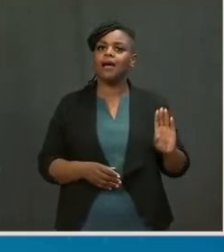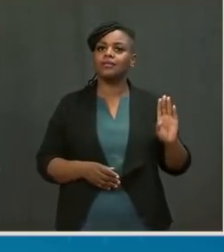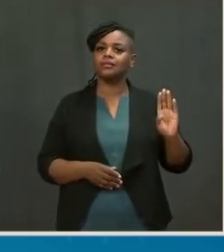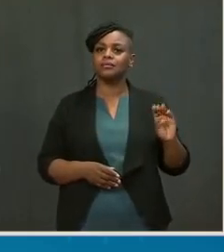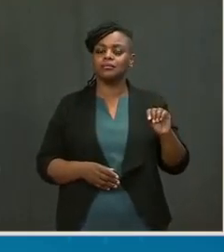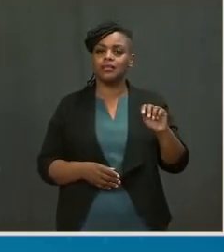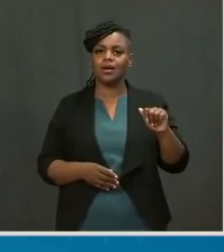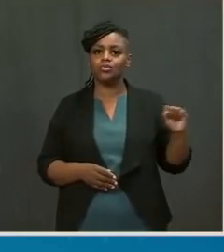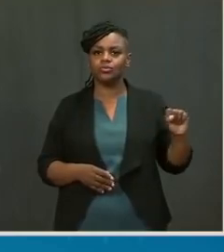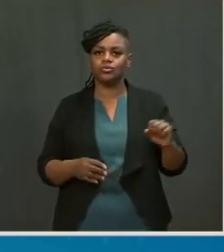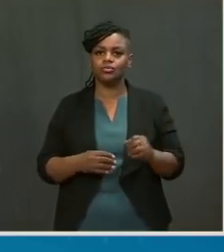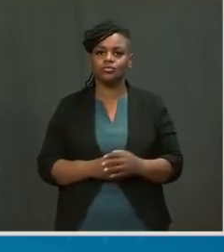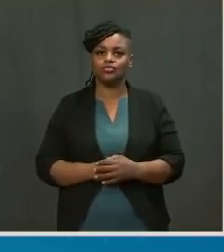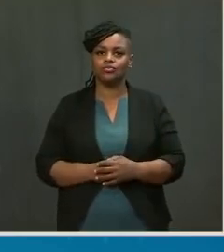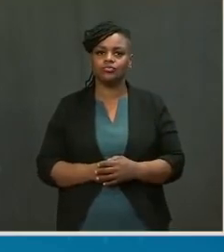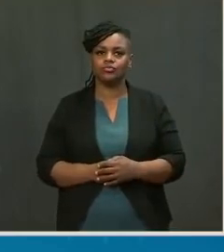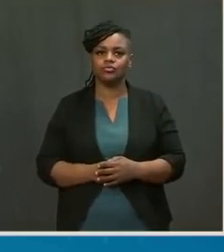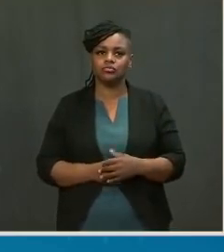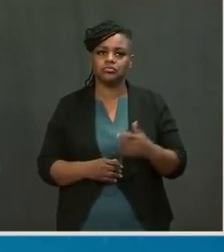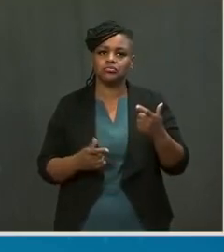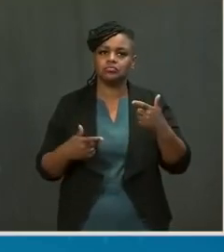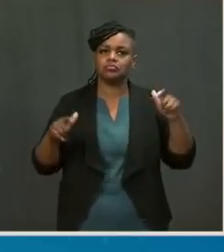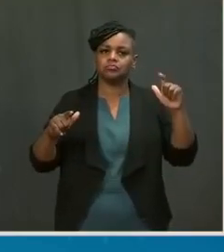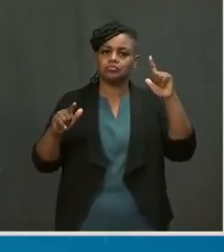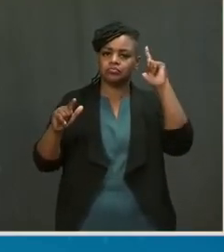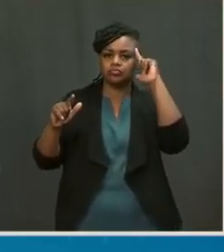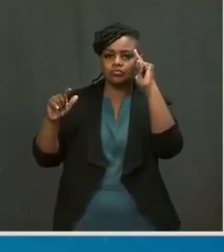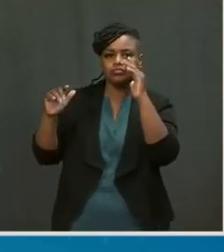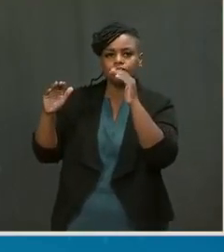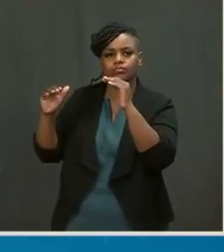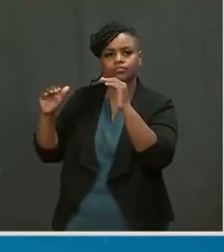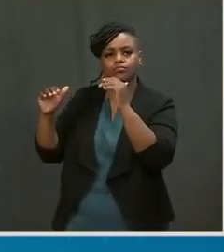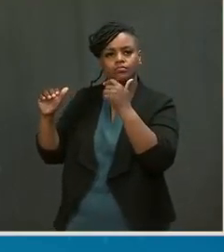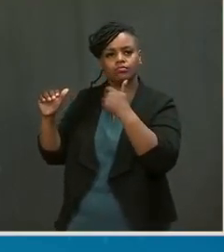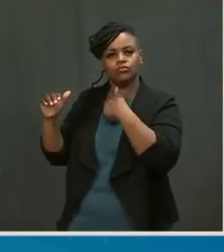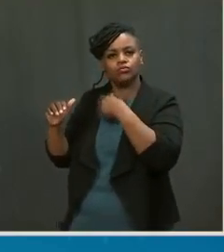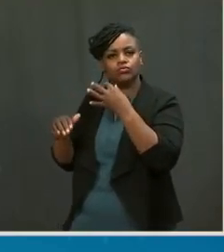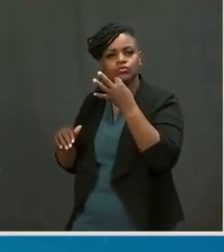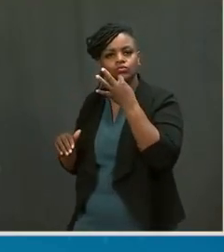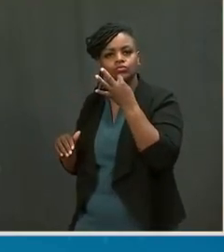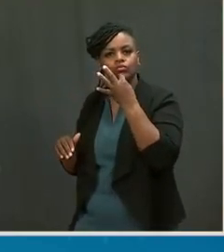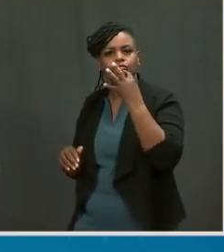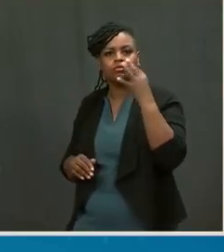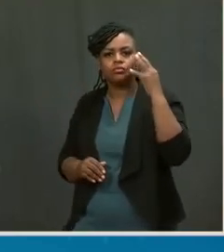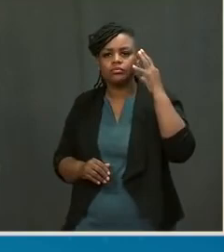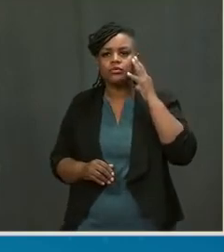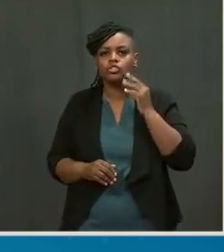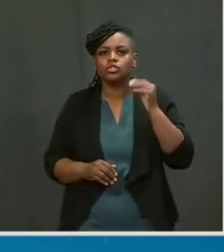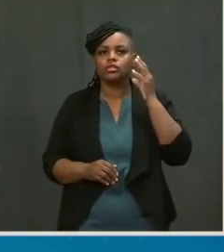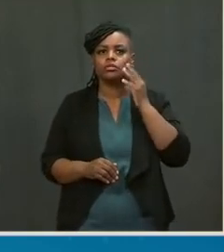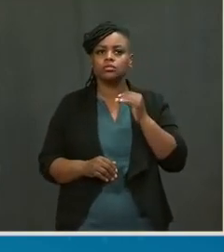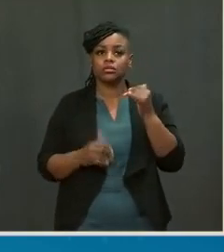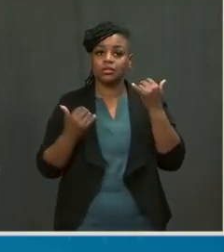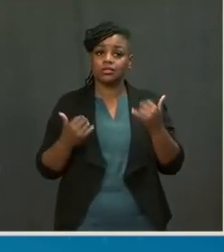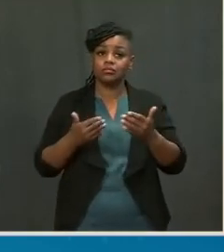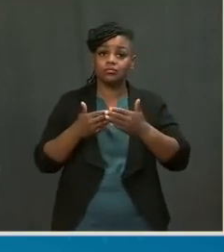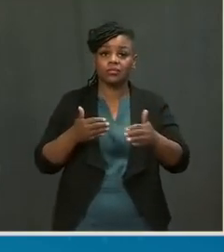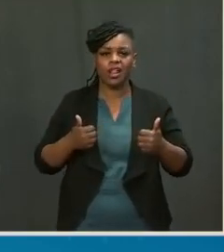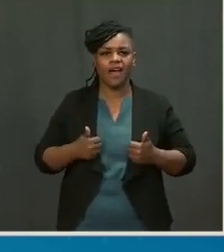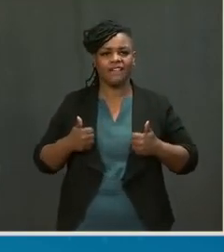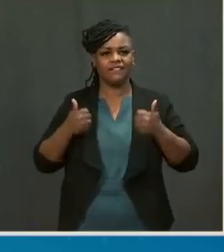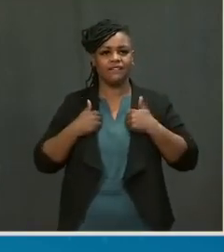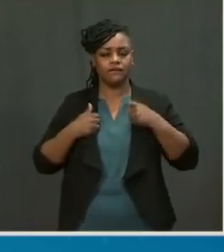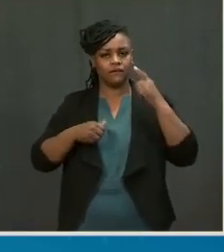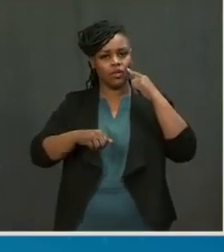I had zero expectations of what I was about to experience and begin as a lifelong career. The challenges